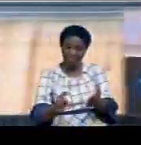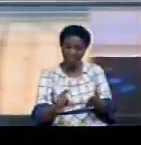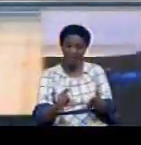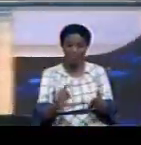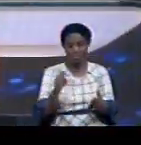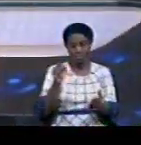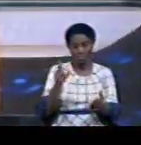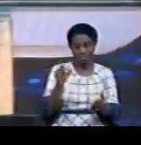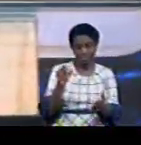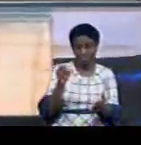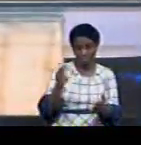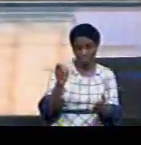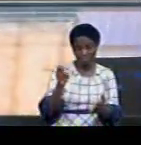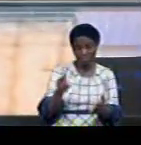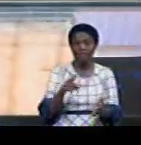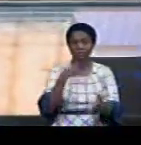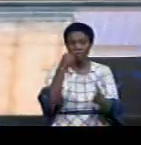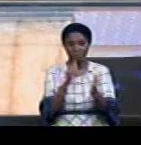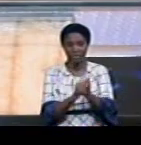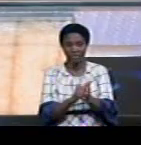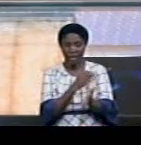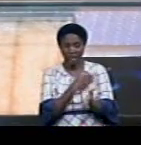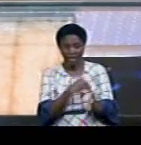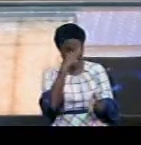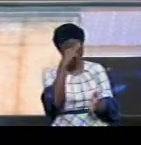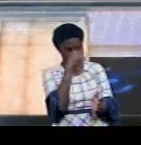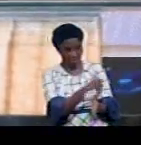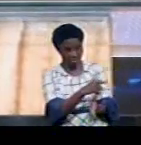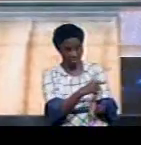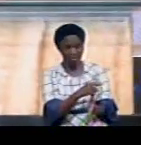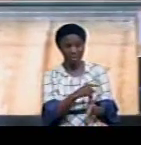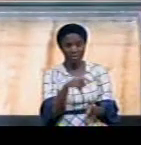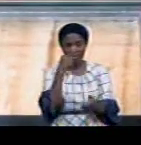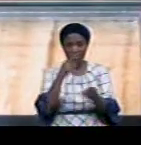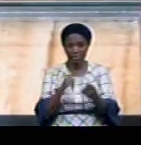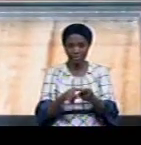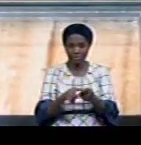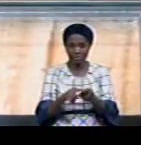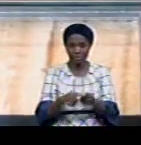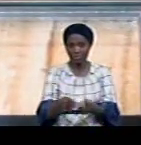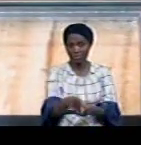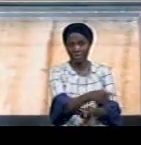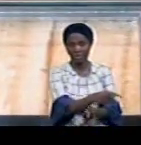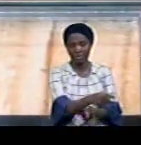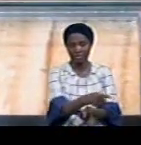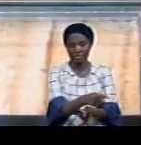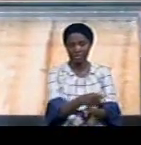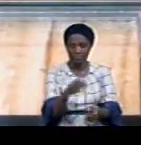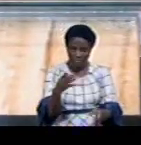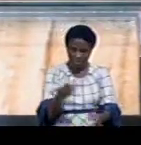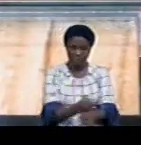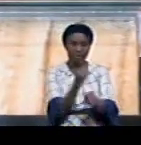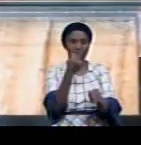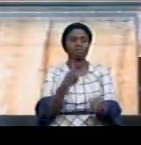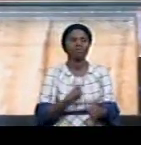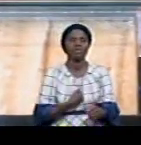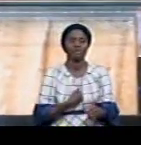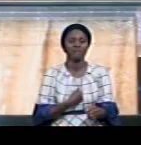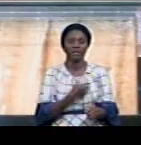verse 12, and he said unto them, take me up and cast me